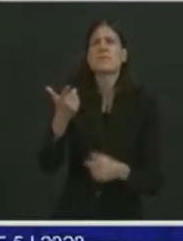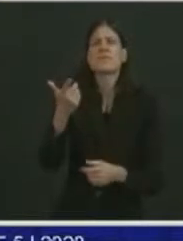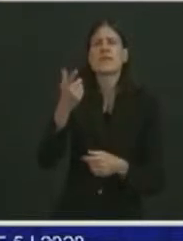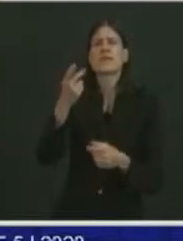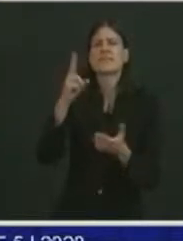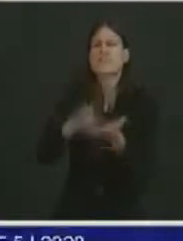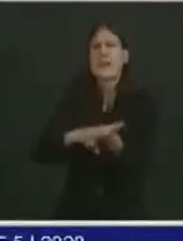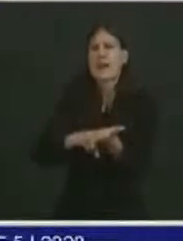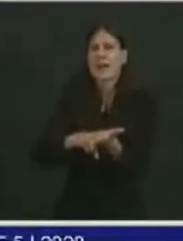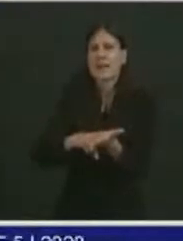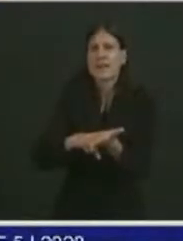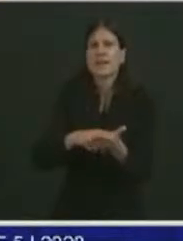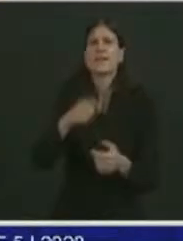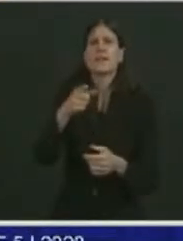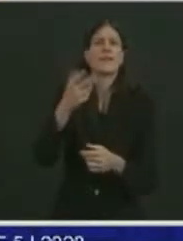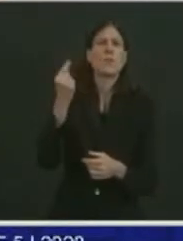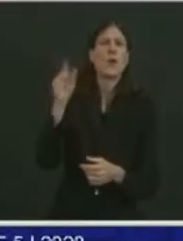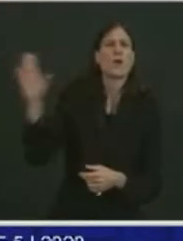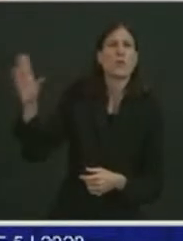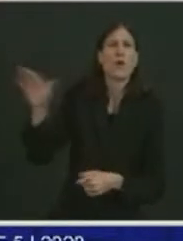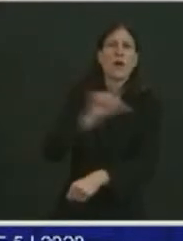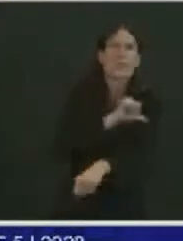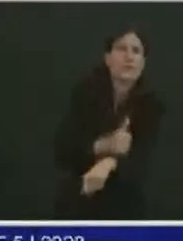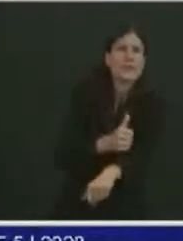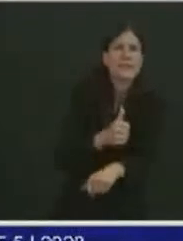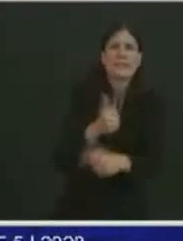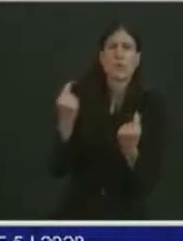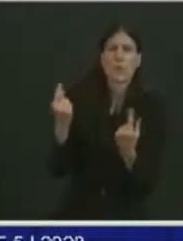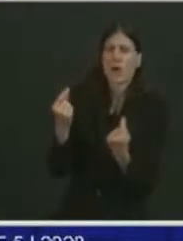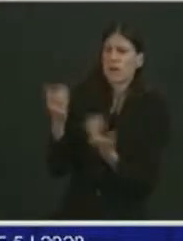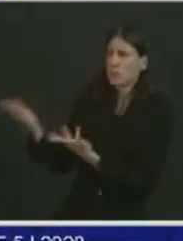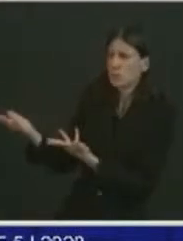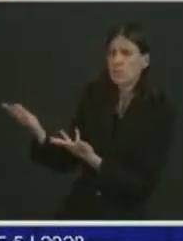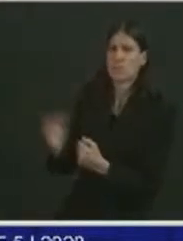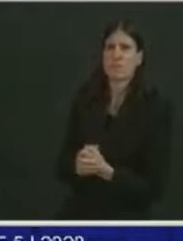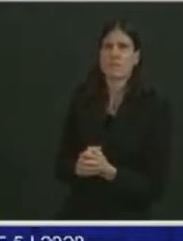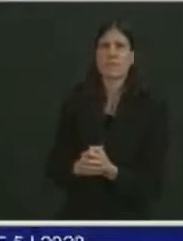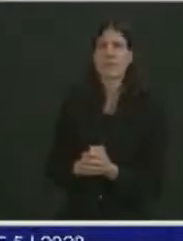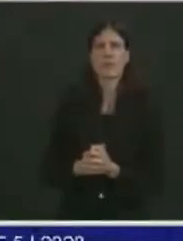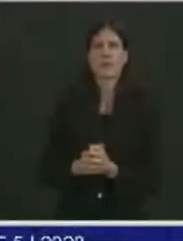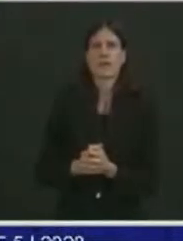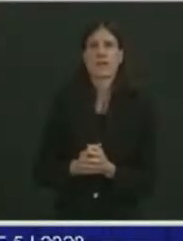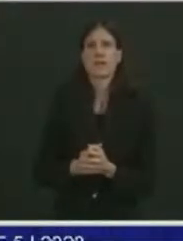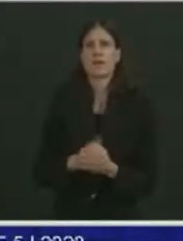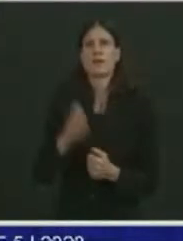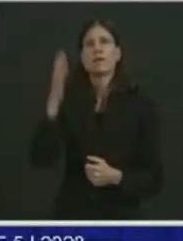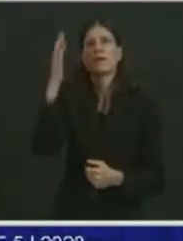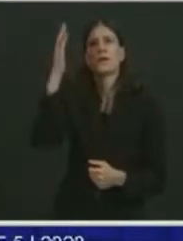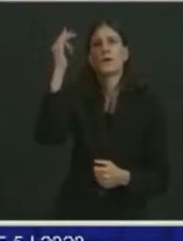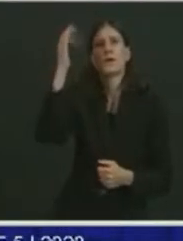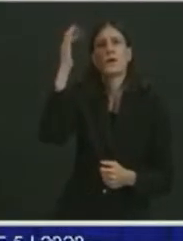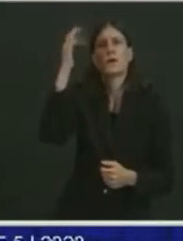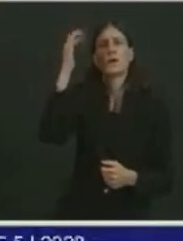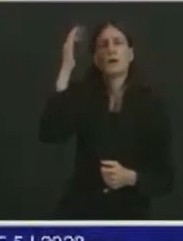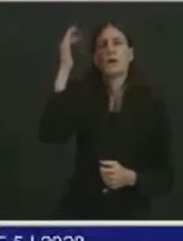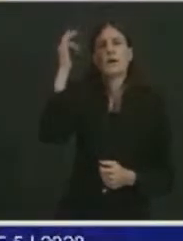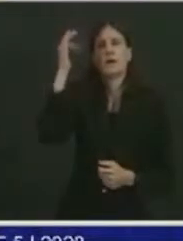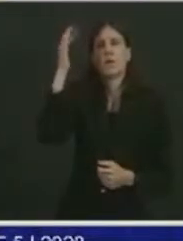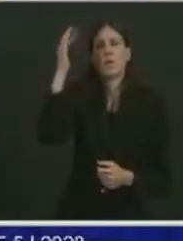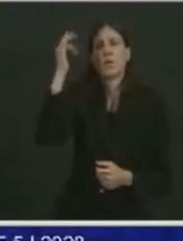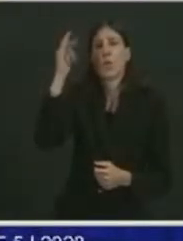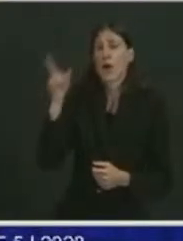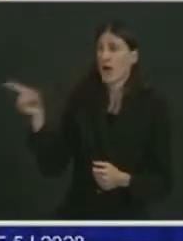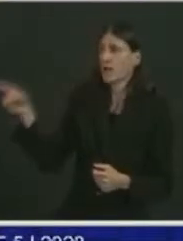APRA, the restriction on public records. When might you do that, and why haven't you responded to those letters?